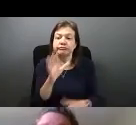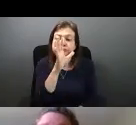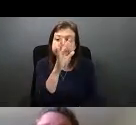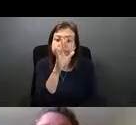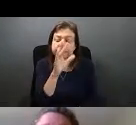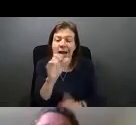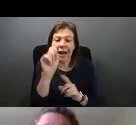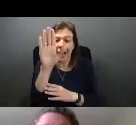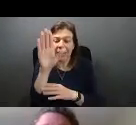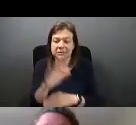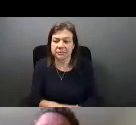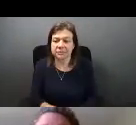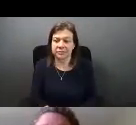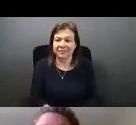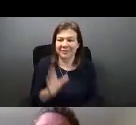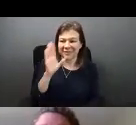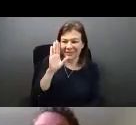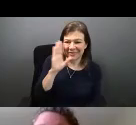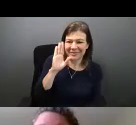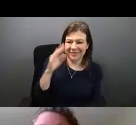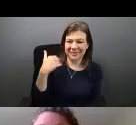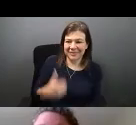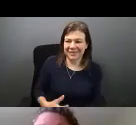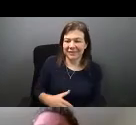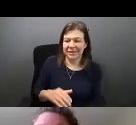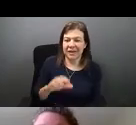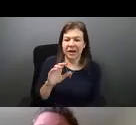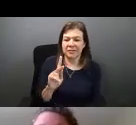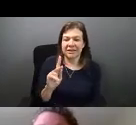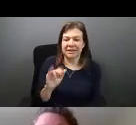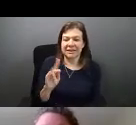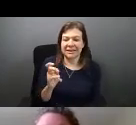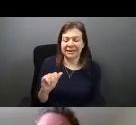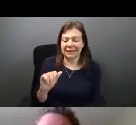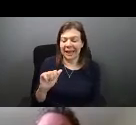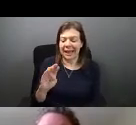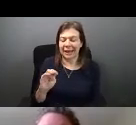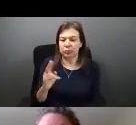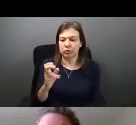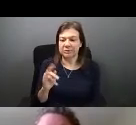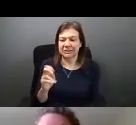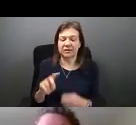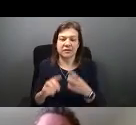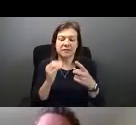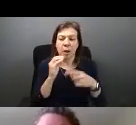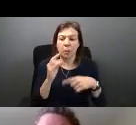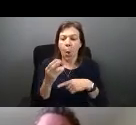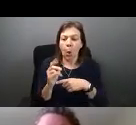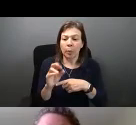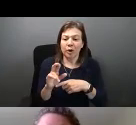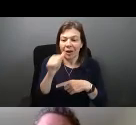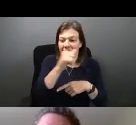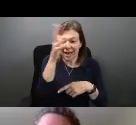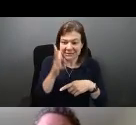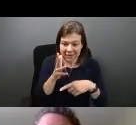question. Oh, hello, I'm Kiki Abrahamson, Christine Abrahamson from Homer, Alaska, and